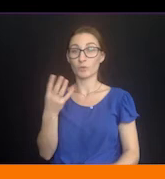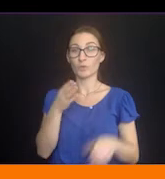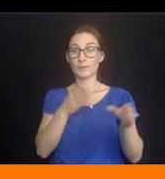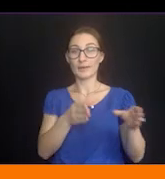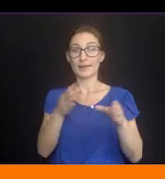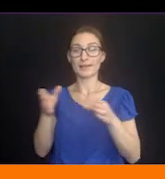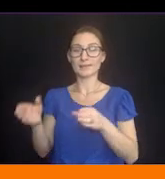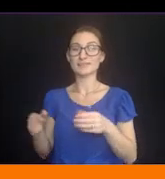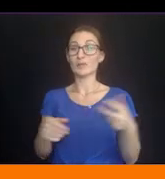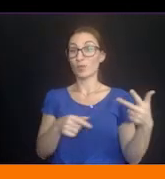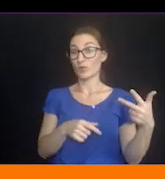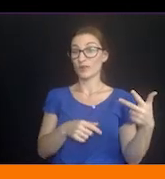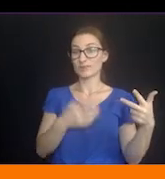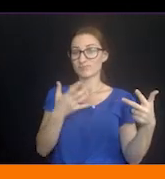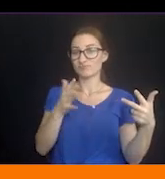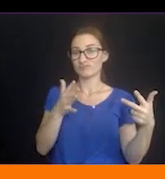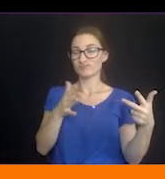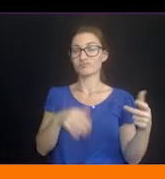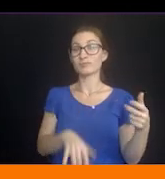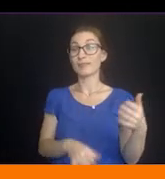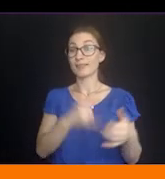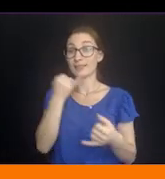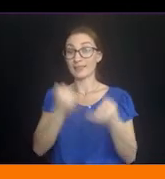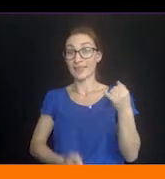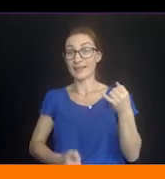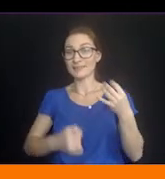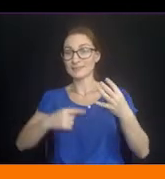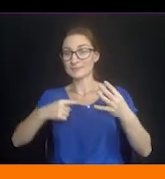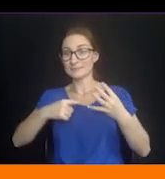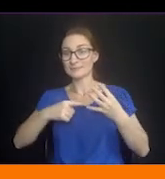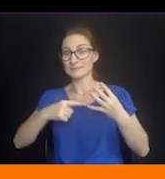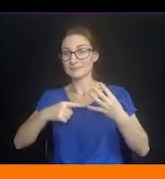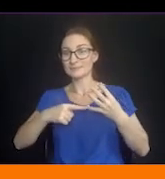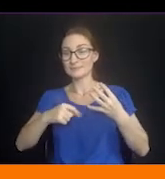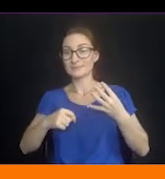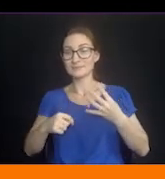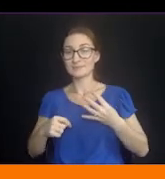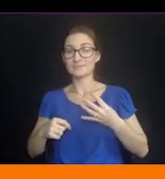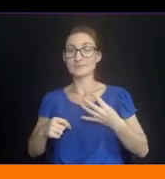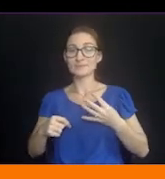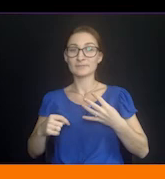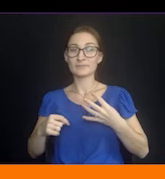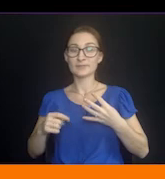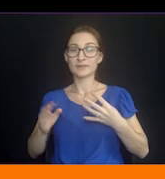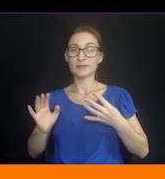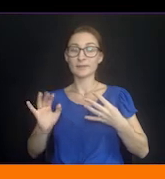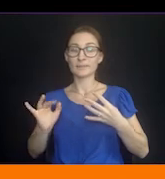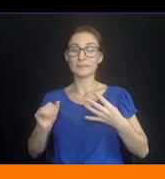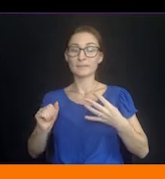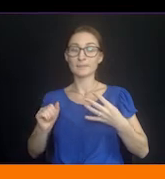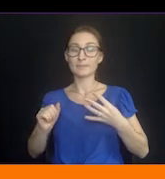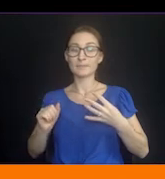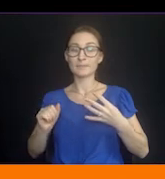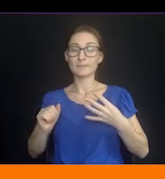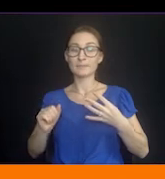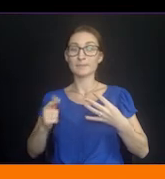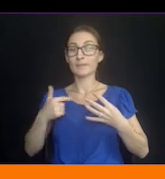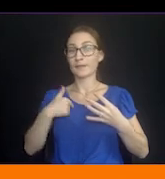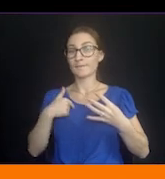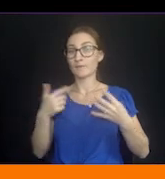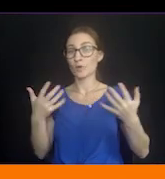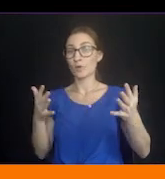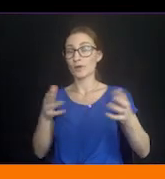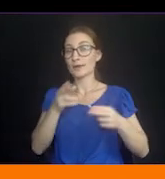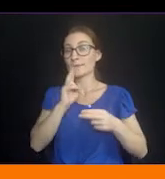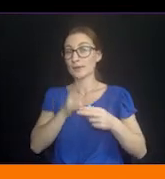human potential. So we mentioned there were 4 paths, those are 3. The last path, which is what I've